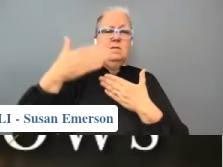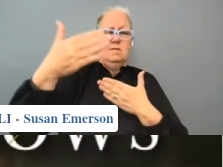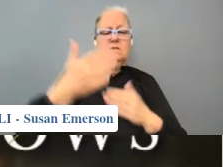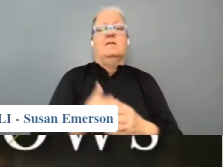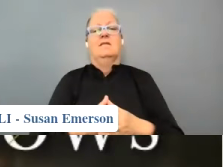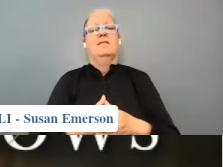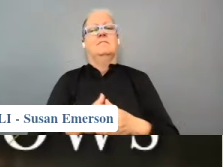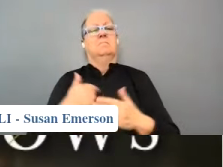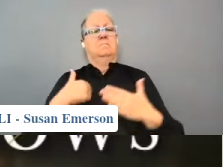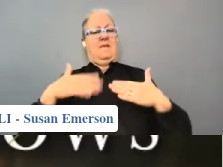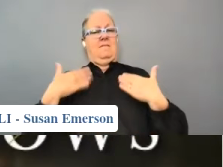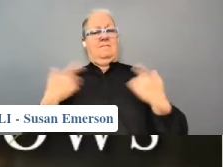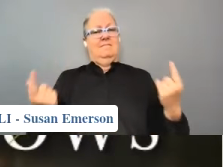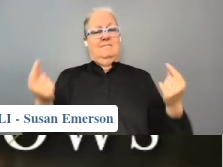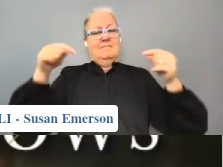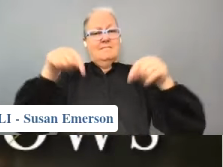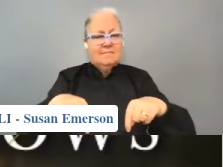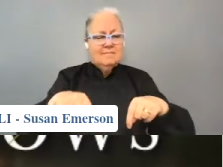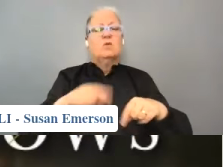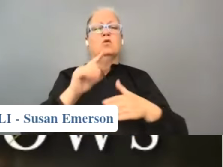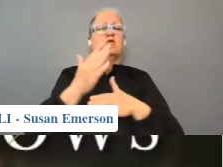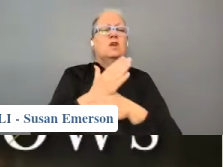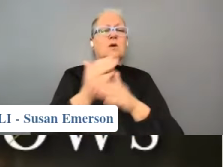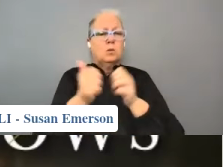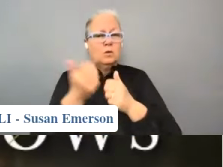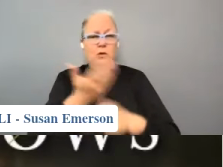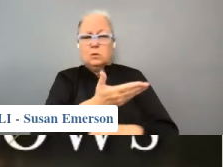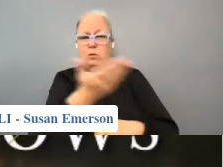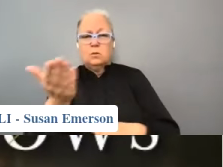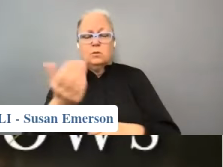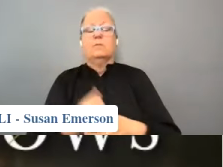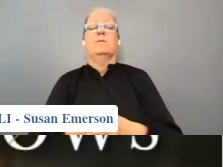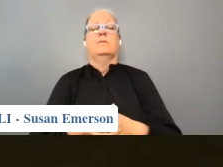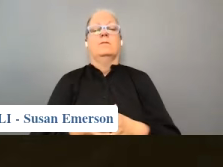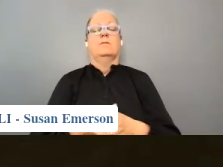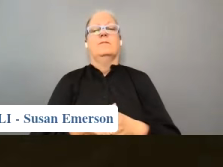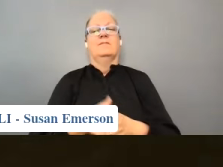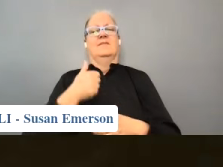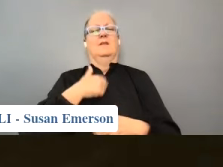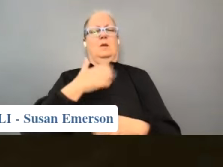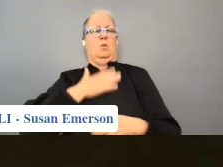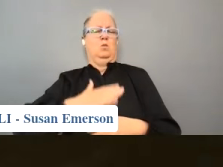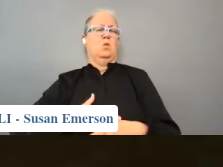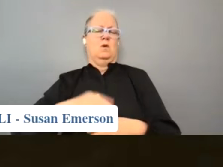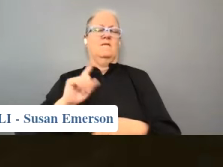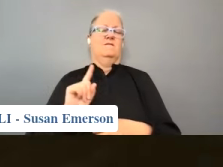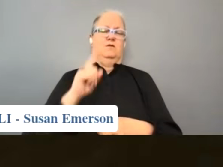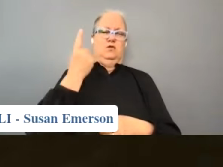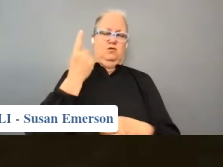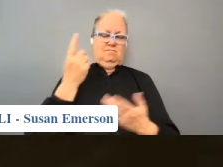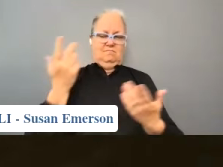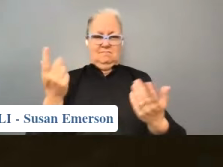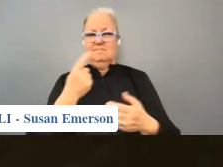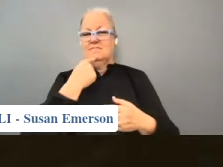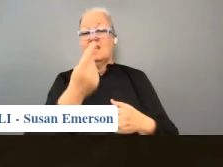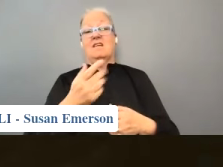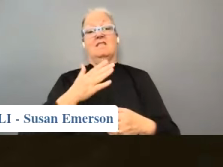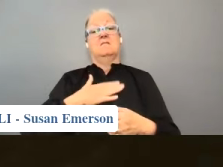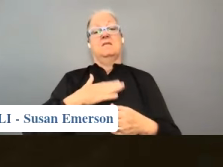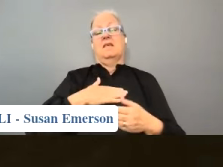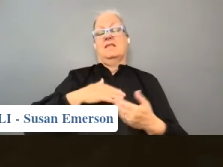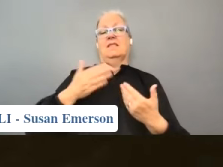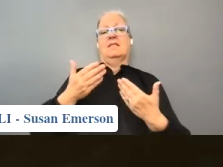international platform. By way of context, ANROWS is an independent research organisation